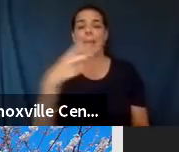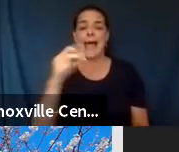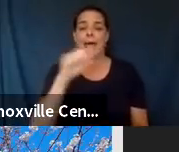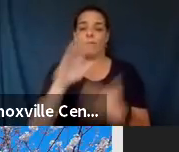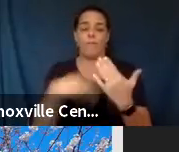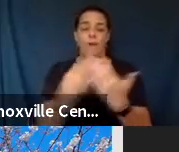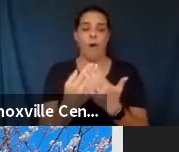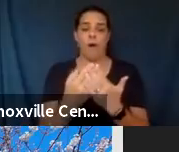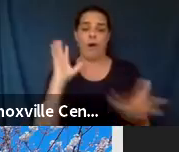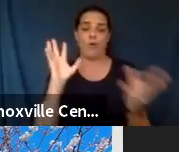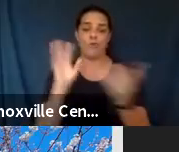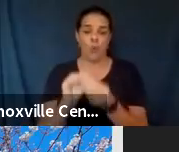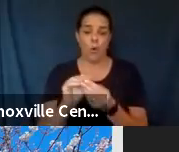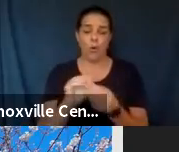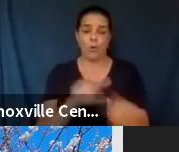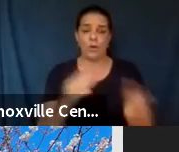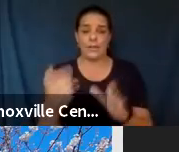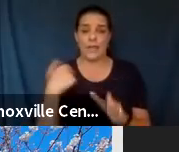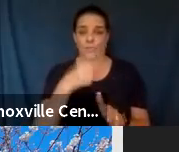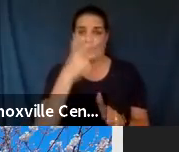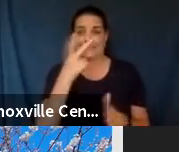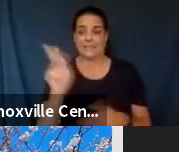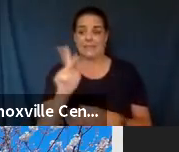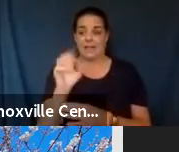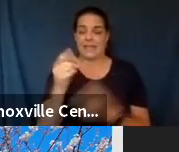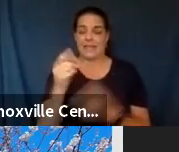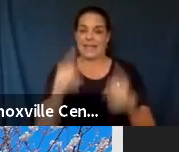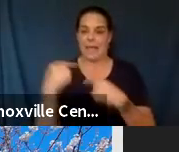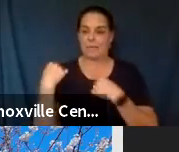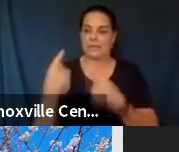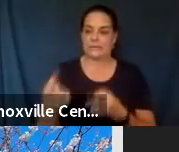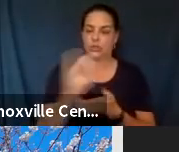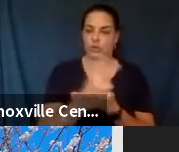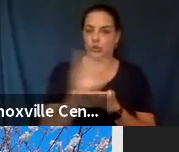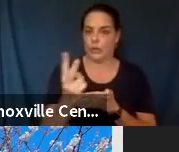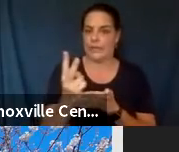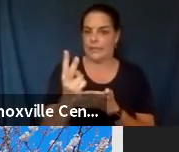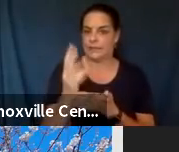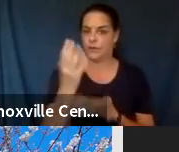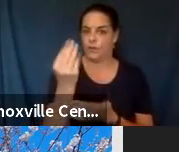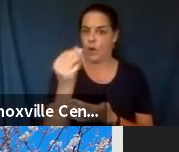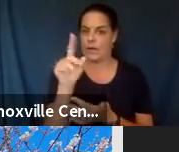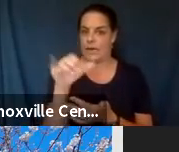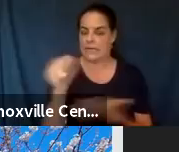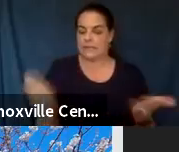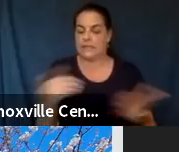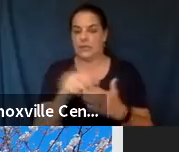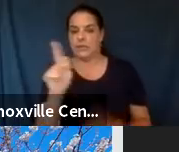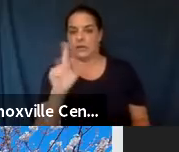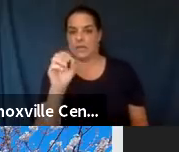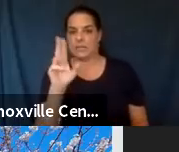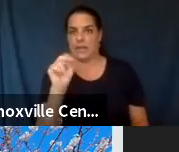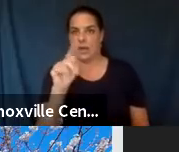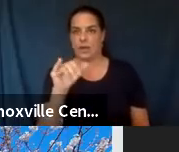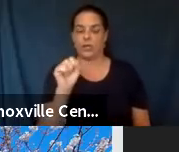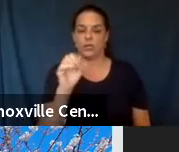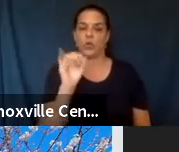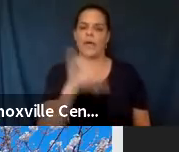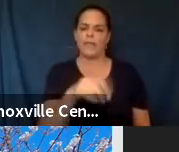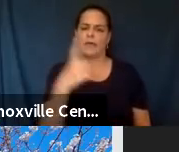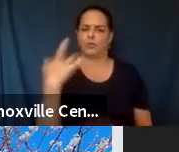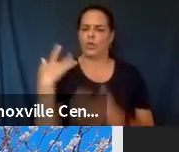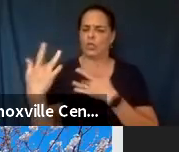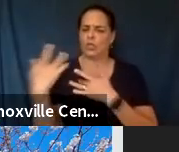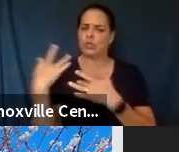COVID related deaths we've seen have happened in the past 14 days in Knox County. So that's a concerning